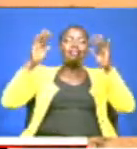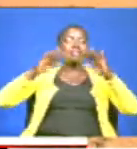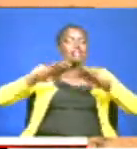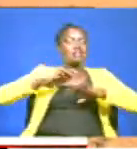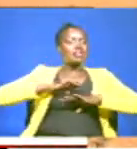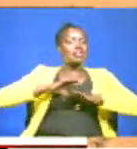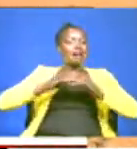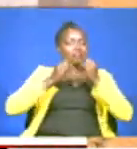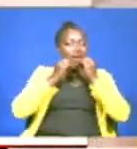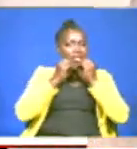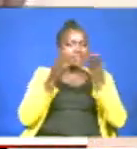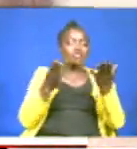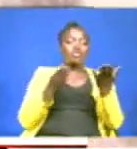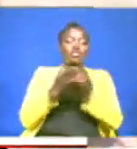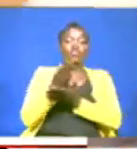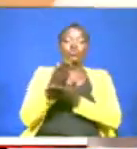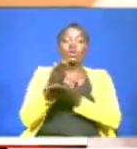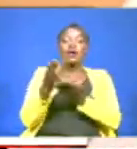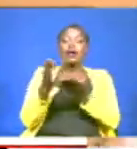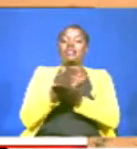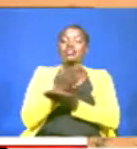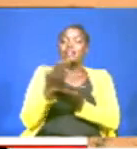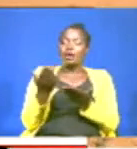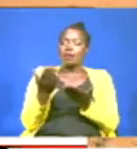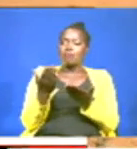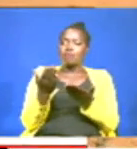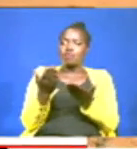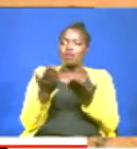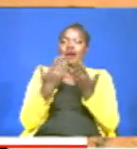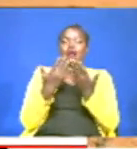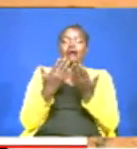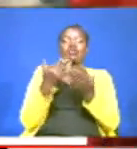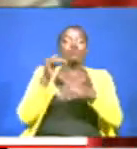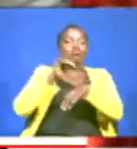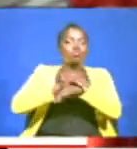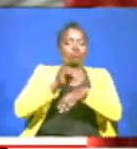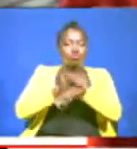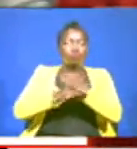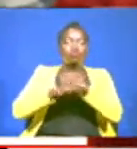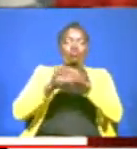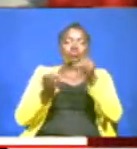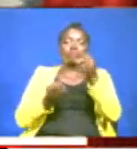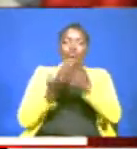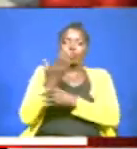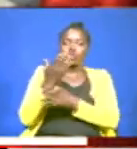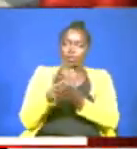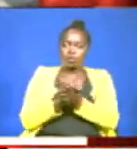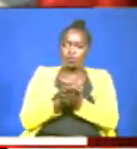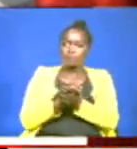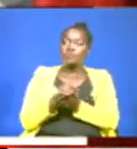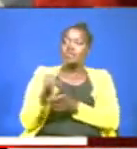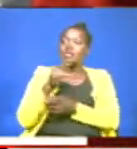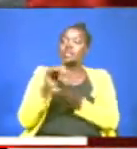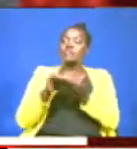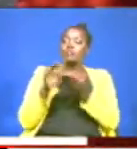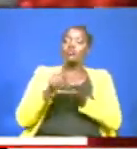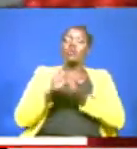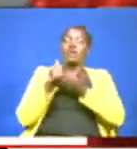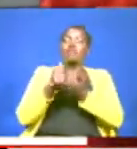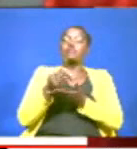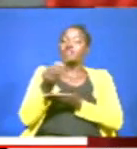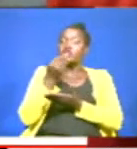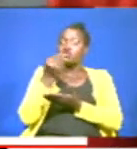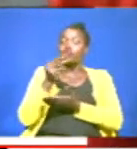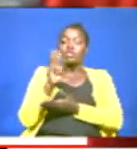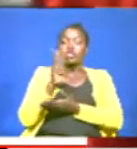ensure some substantial recovery. Ndigila says more aid in form of food and water